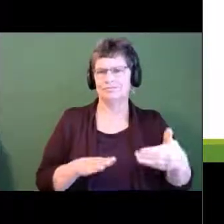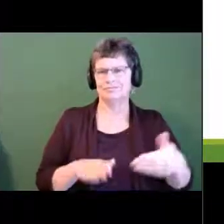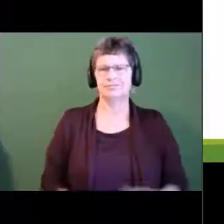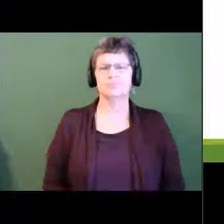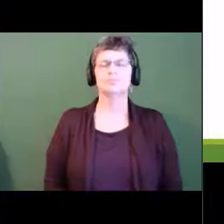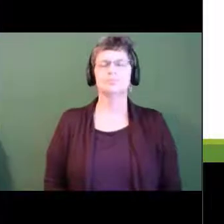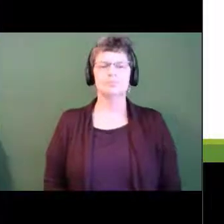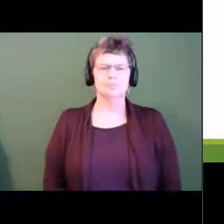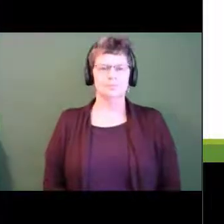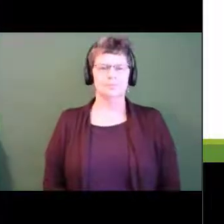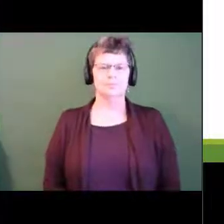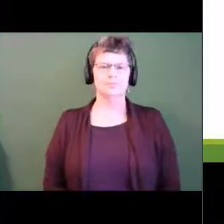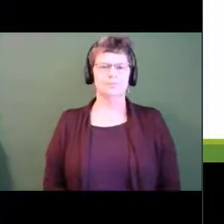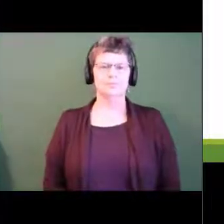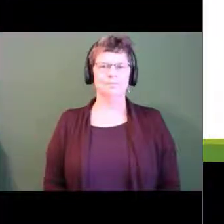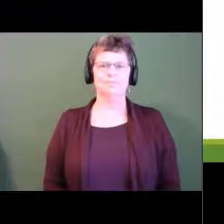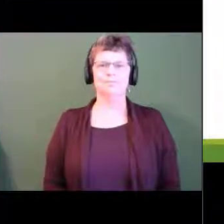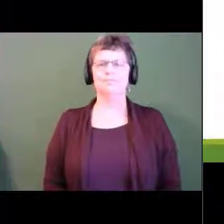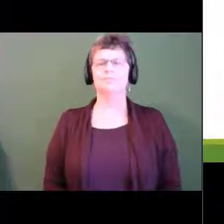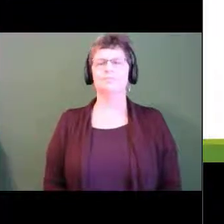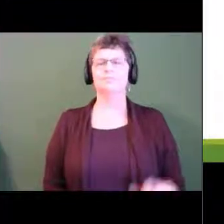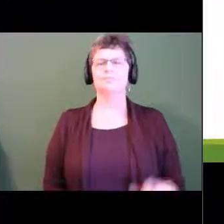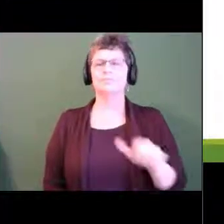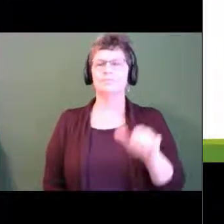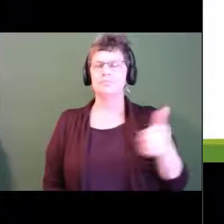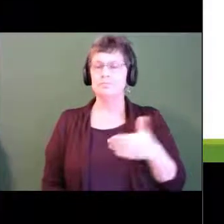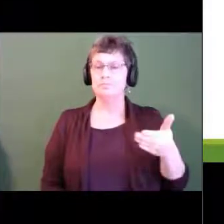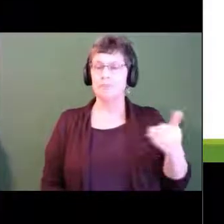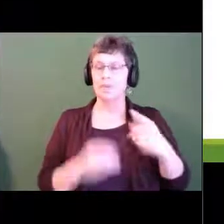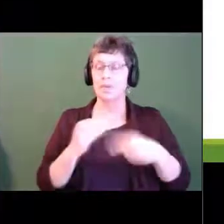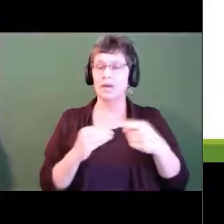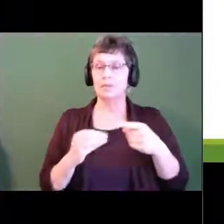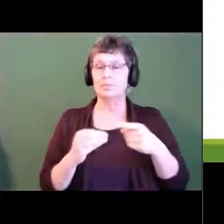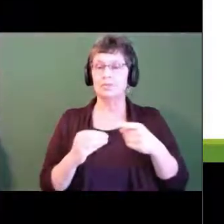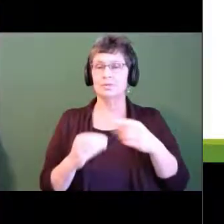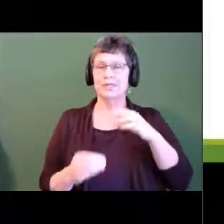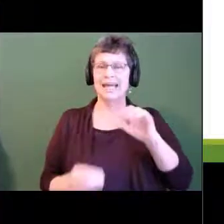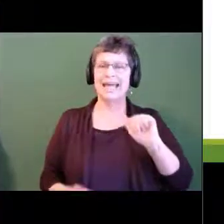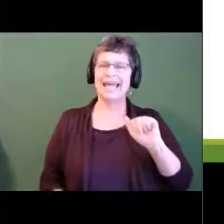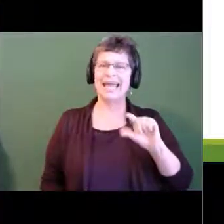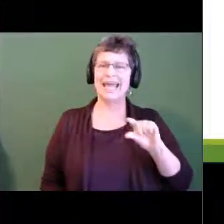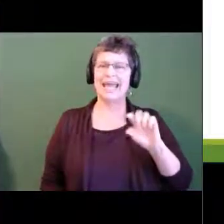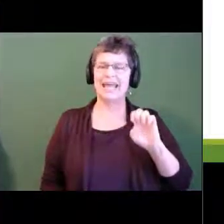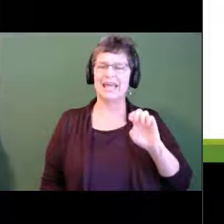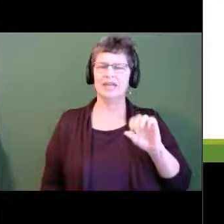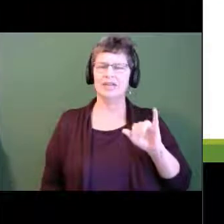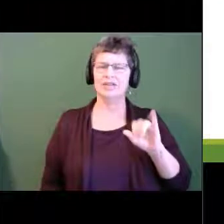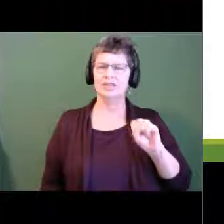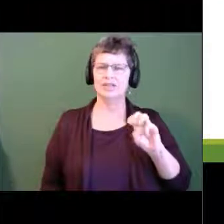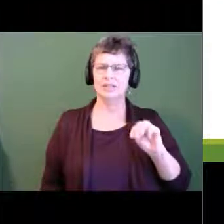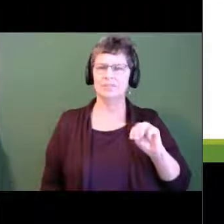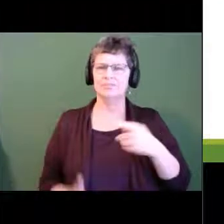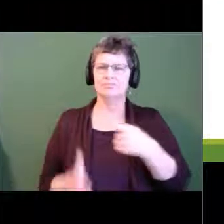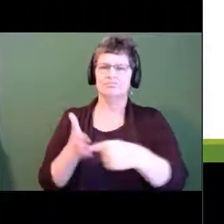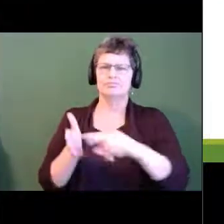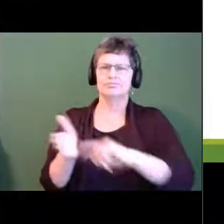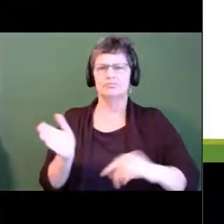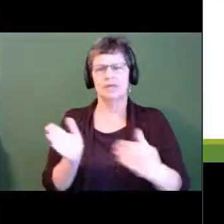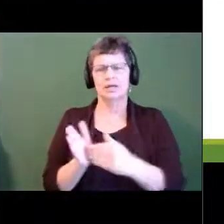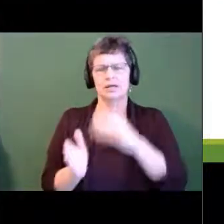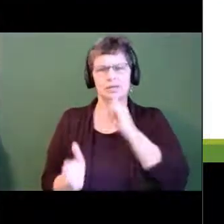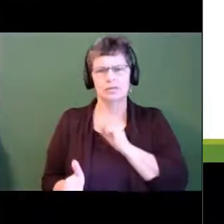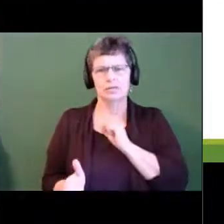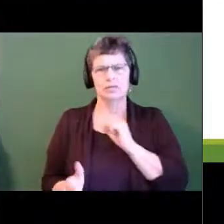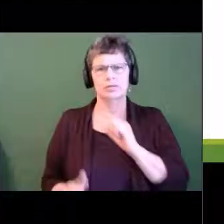really have to be aware of is that when they're framed as dependent or a burden, older